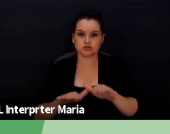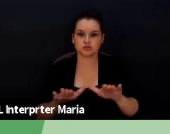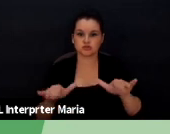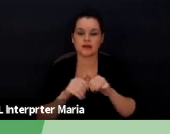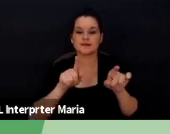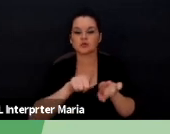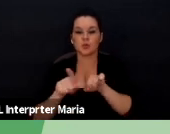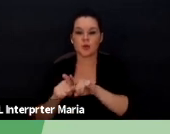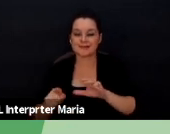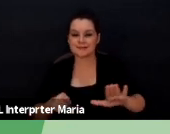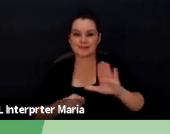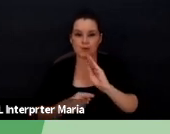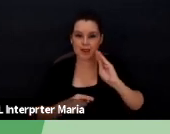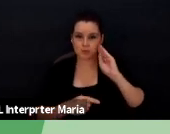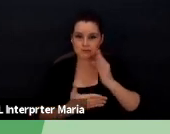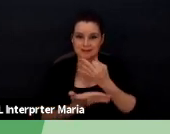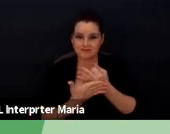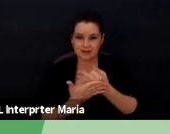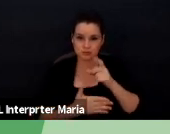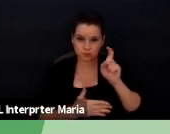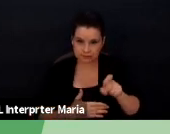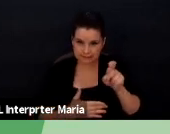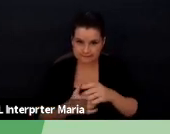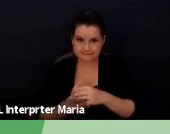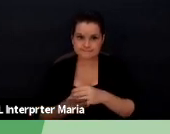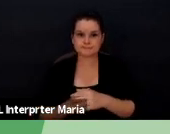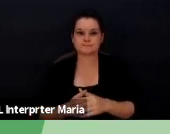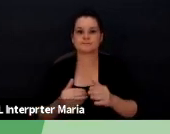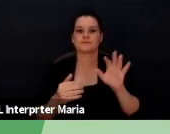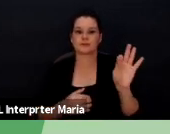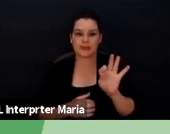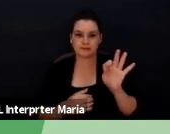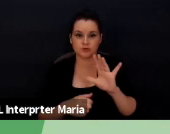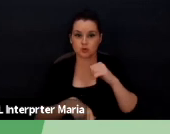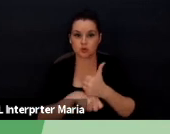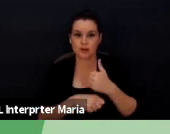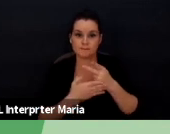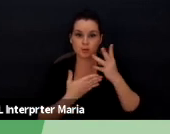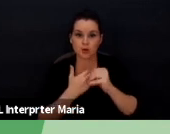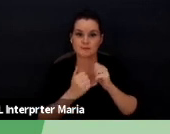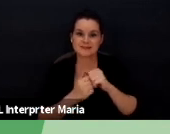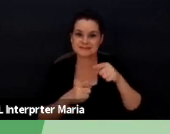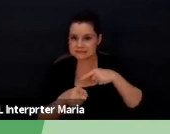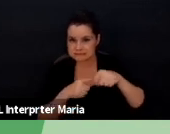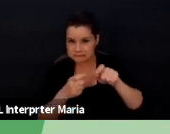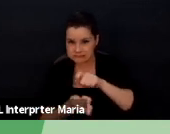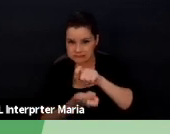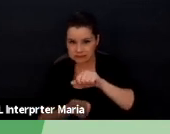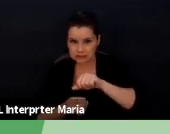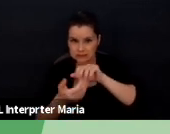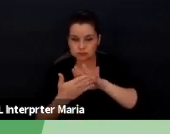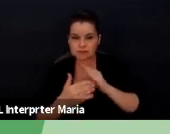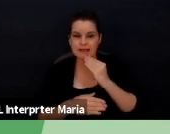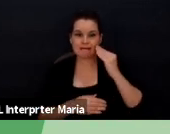as their housing and financial needs. F, create programs that specifically address the